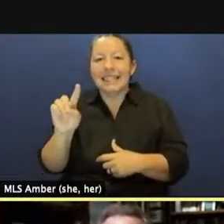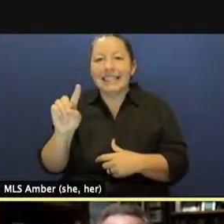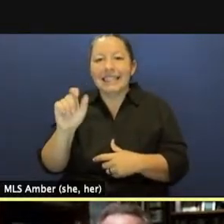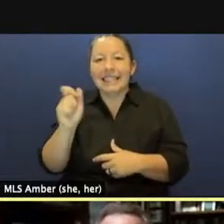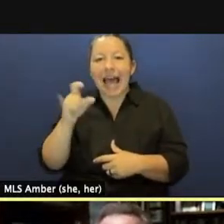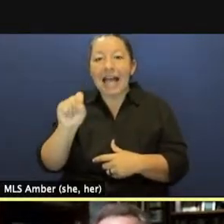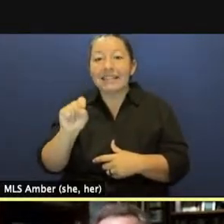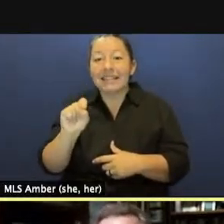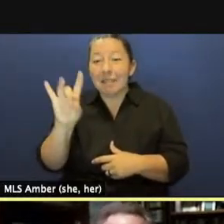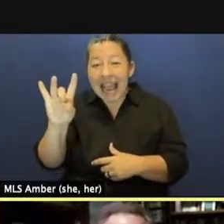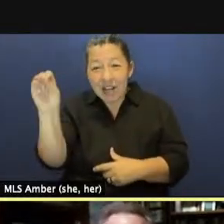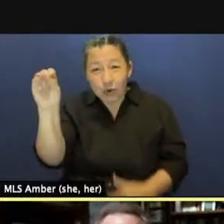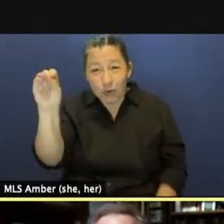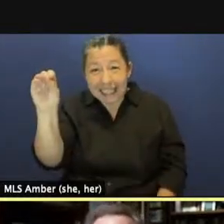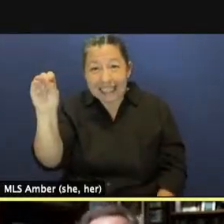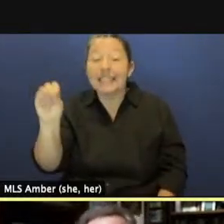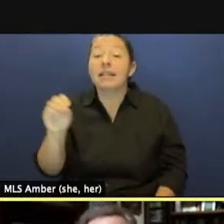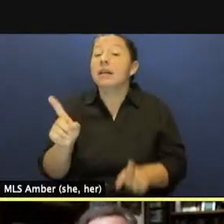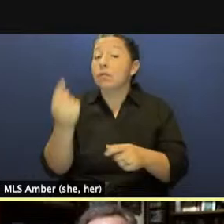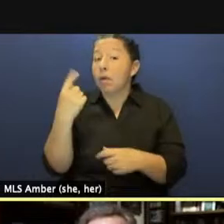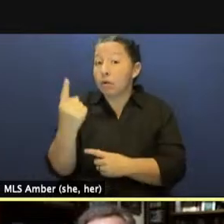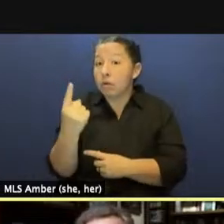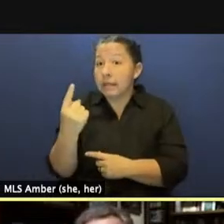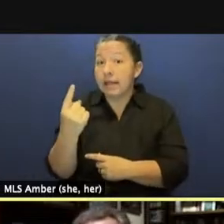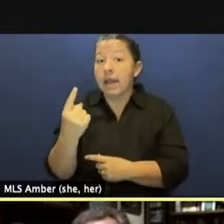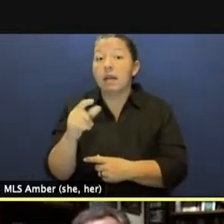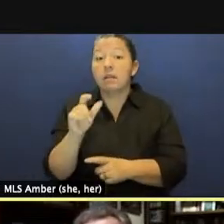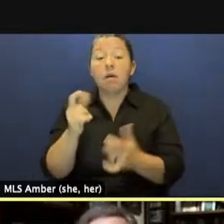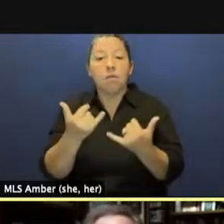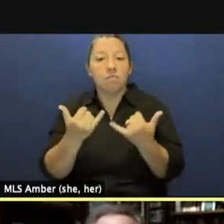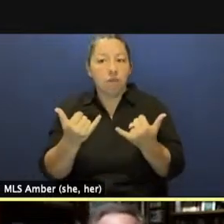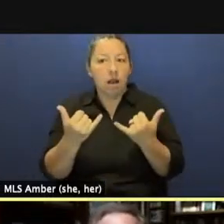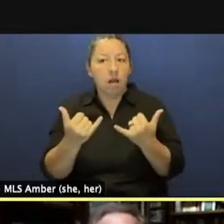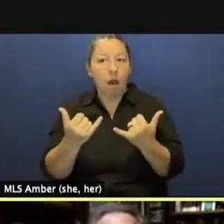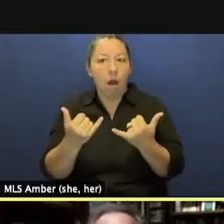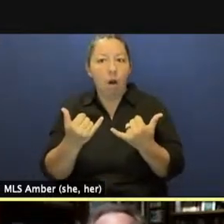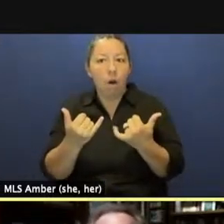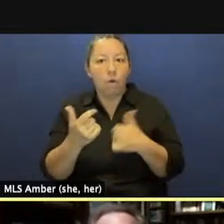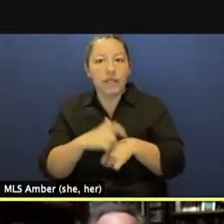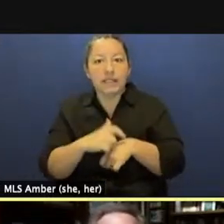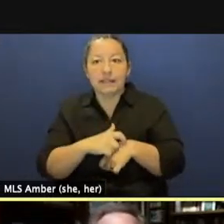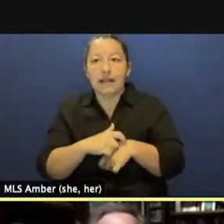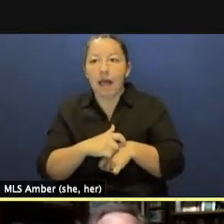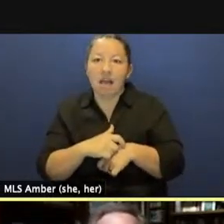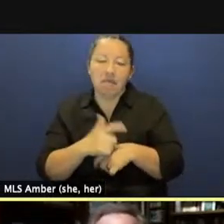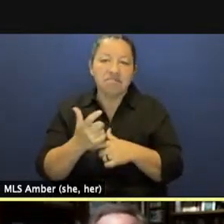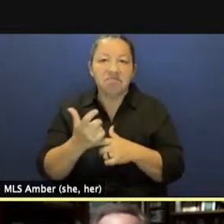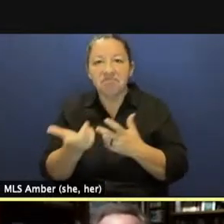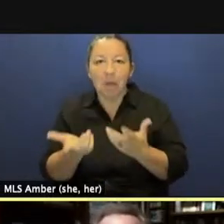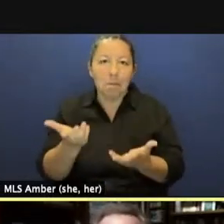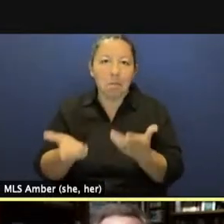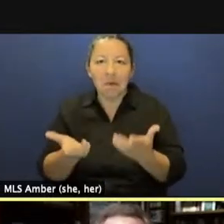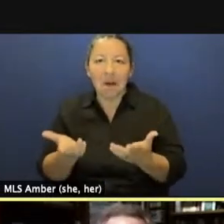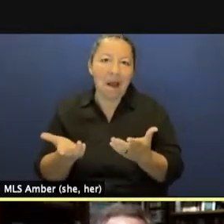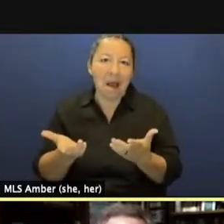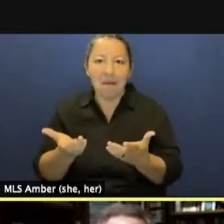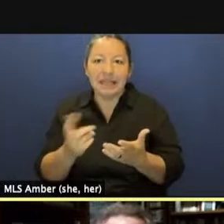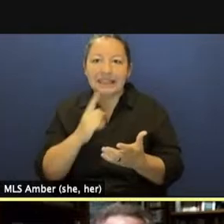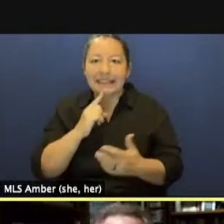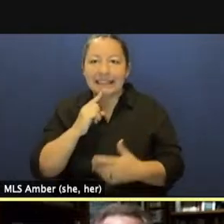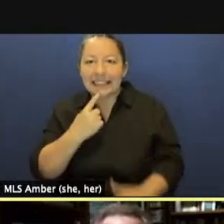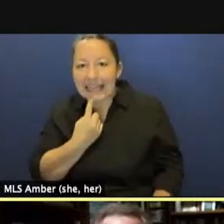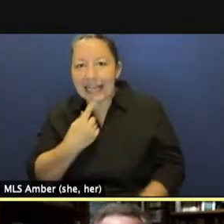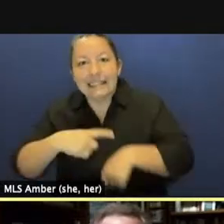degrees. In addition to that, this is also an era for which perhaps as this intense